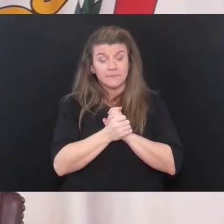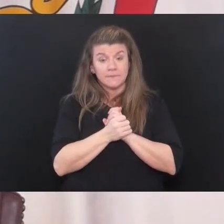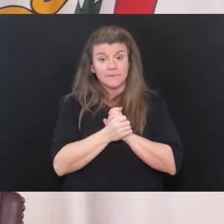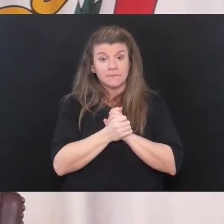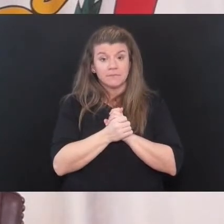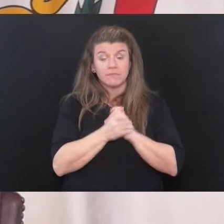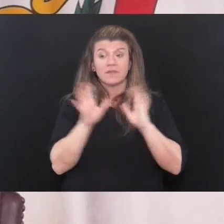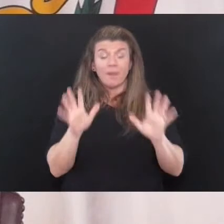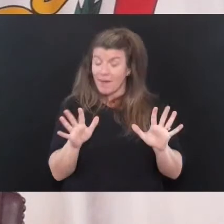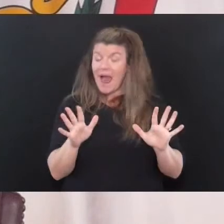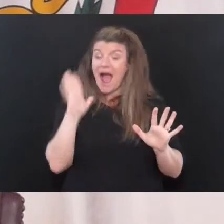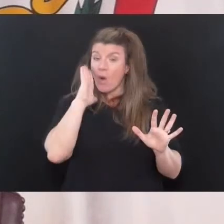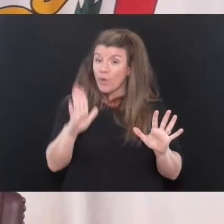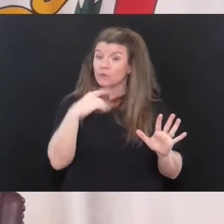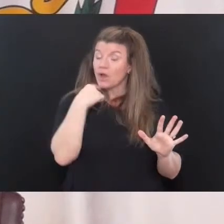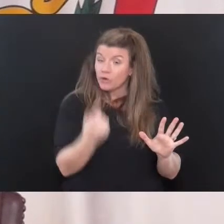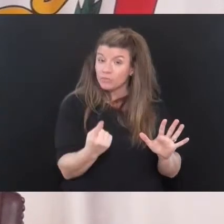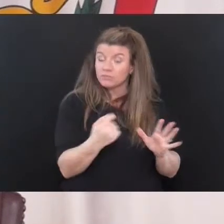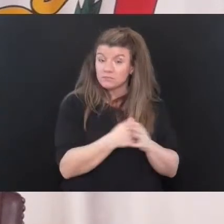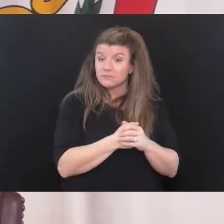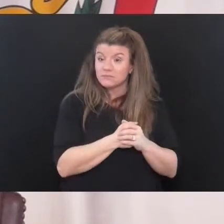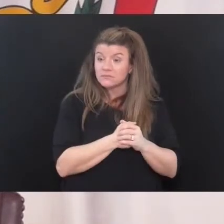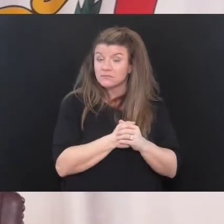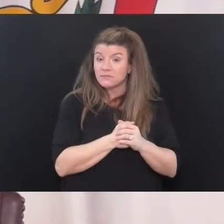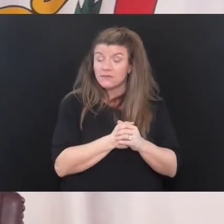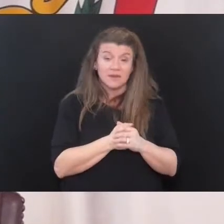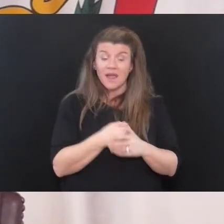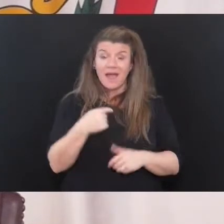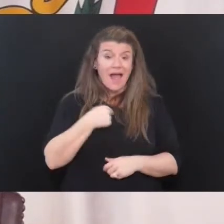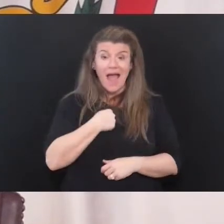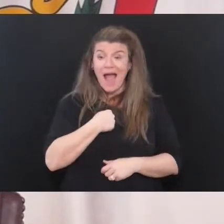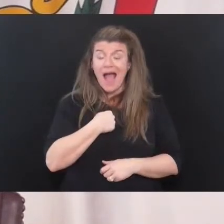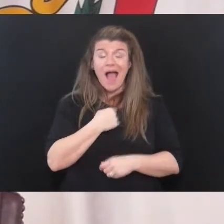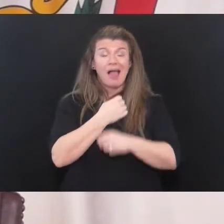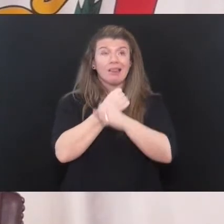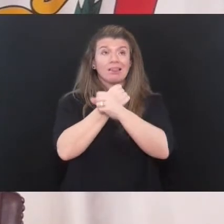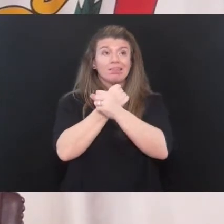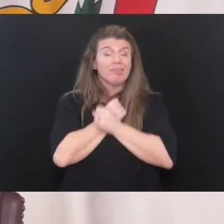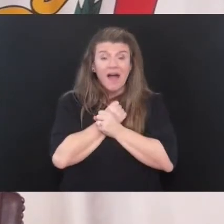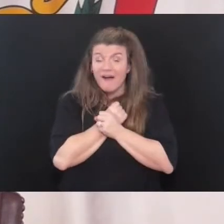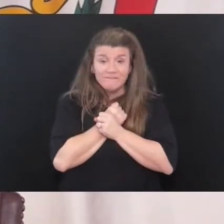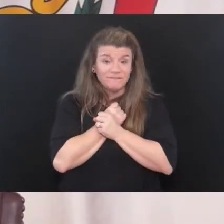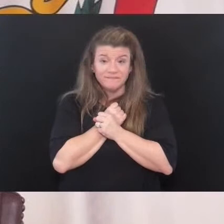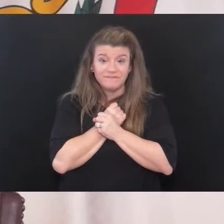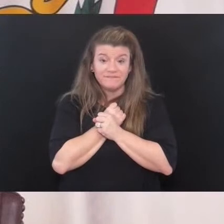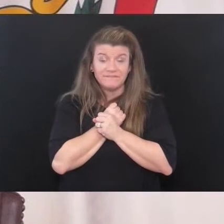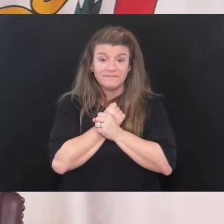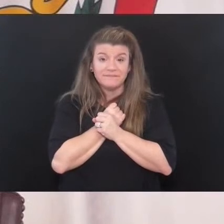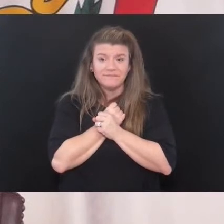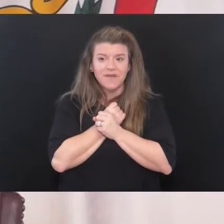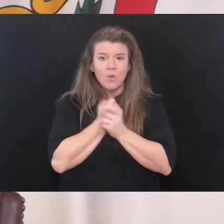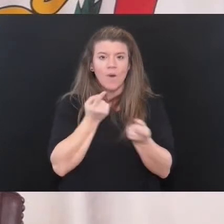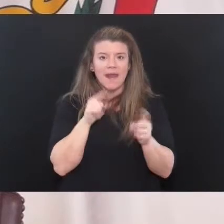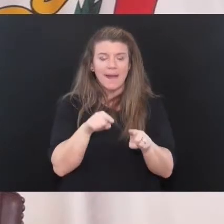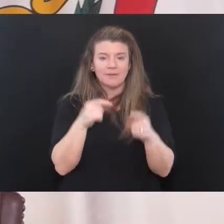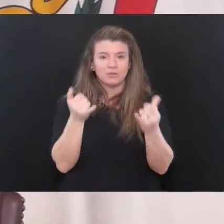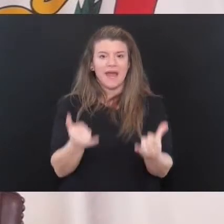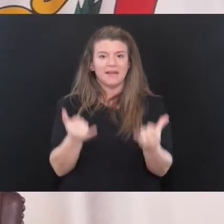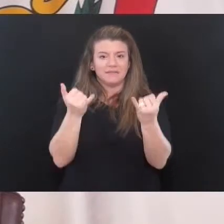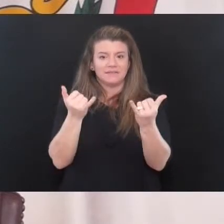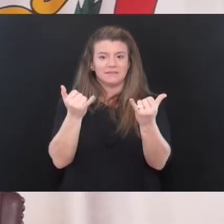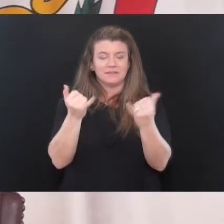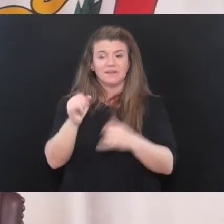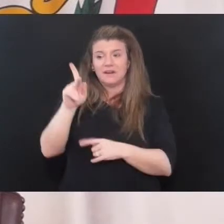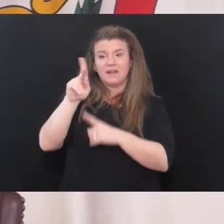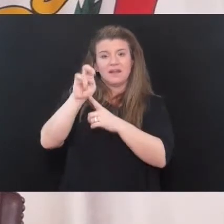but I can tell you this, that I love, a situation like today where,